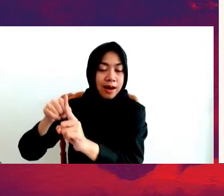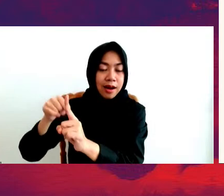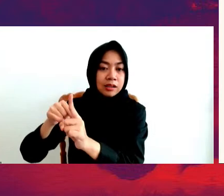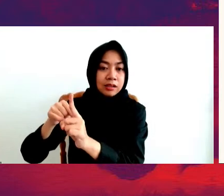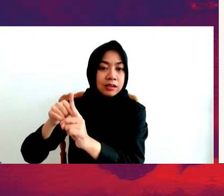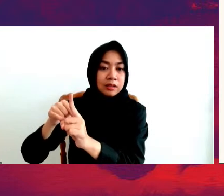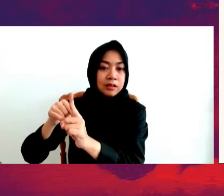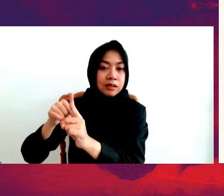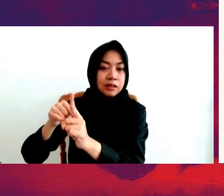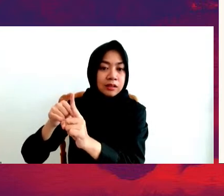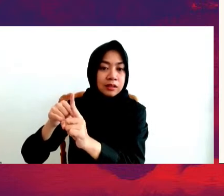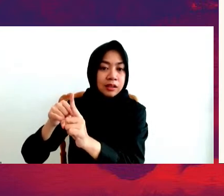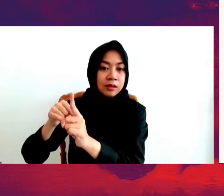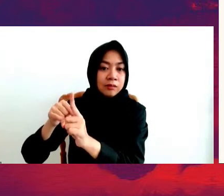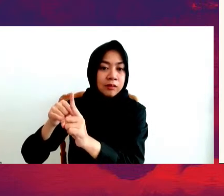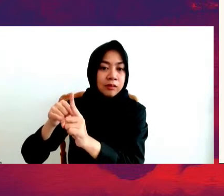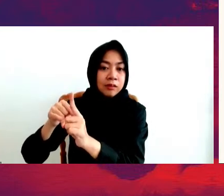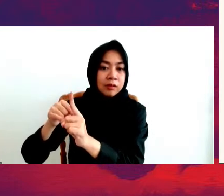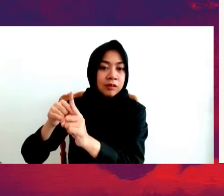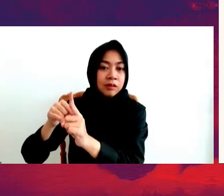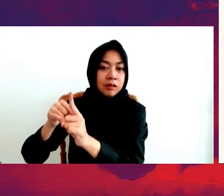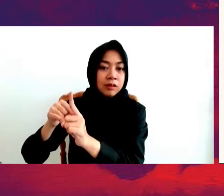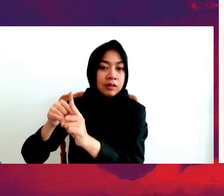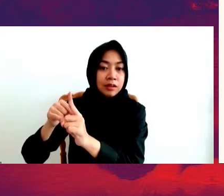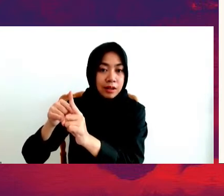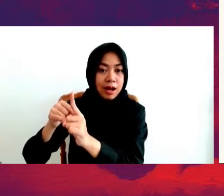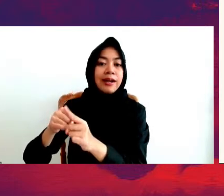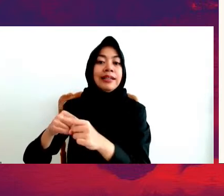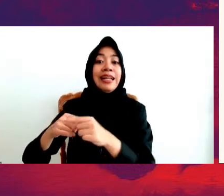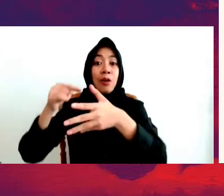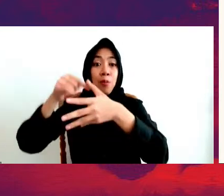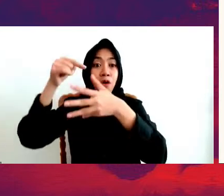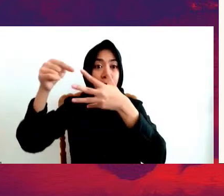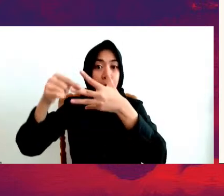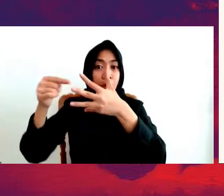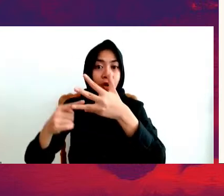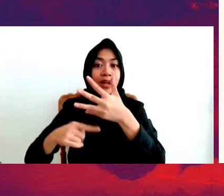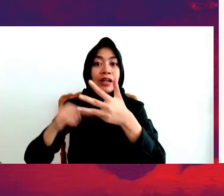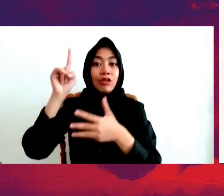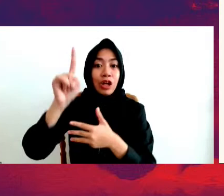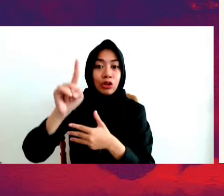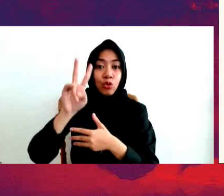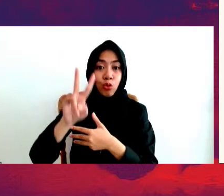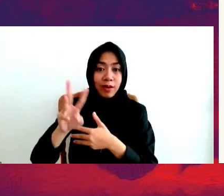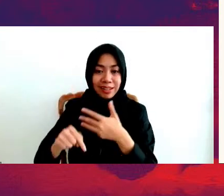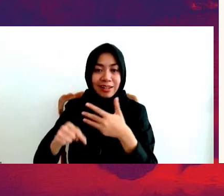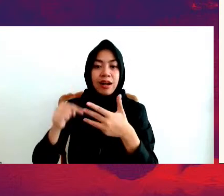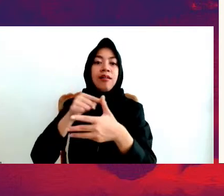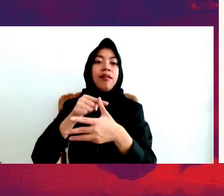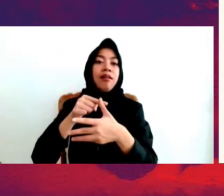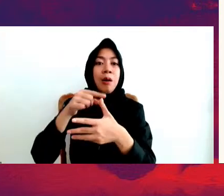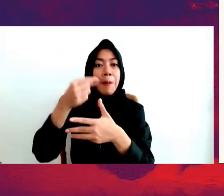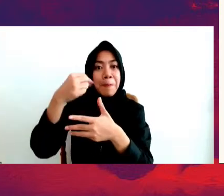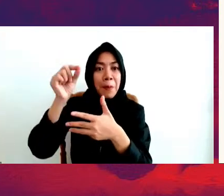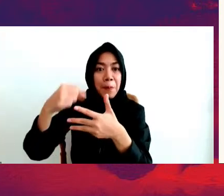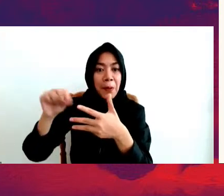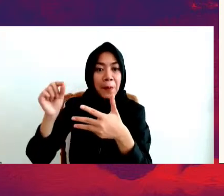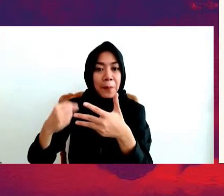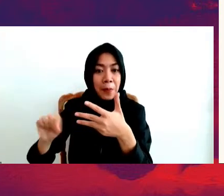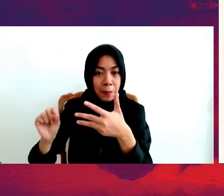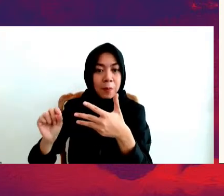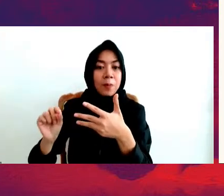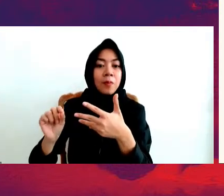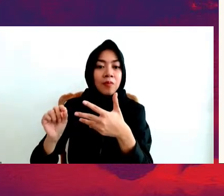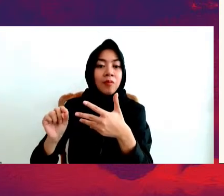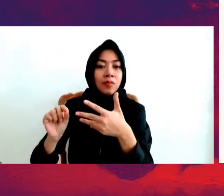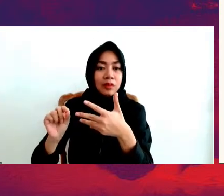7 out of the 10 weighted indicators of the global MPI. And this is shown on your